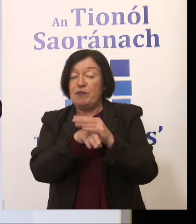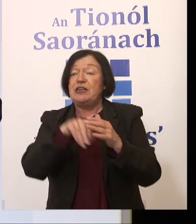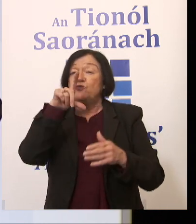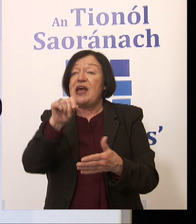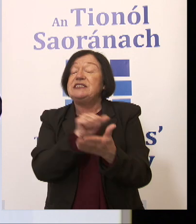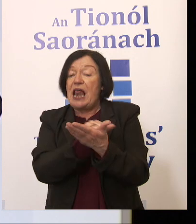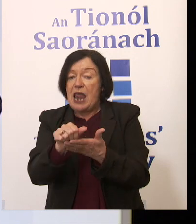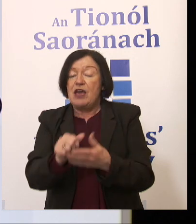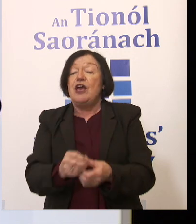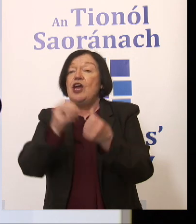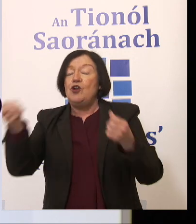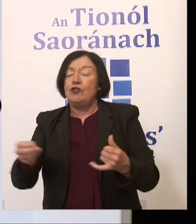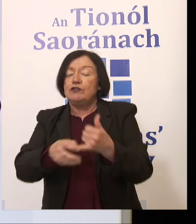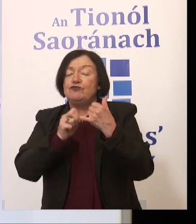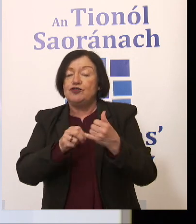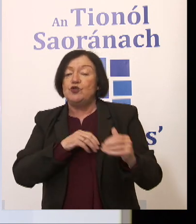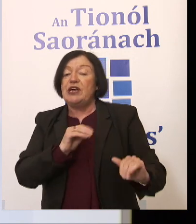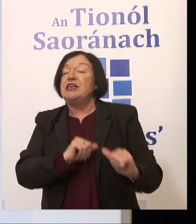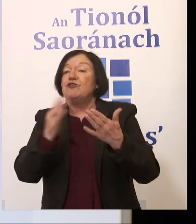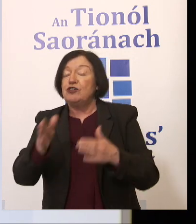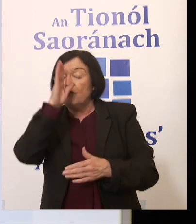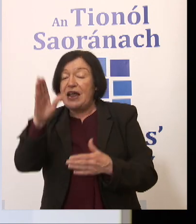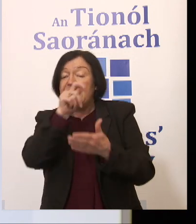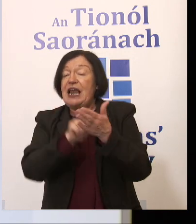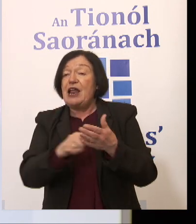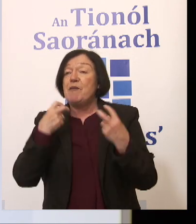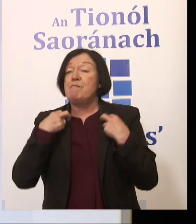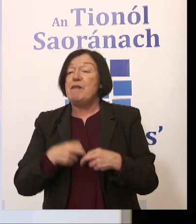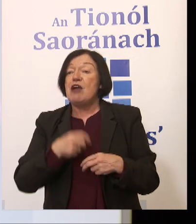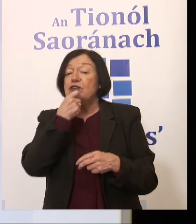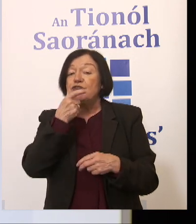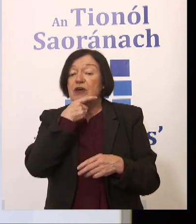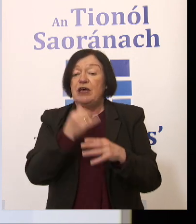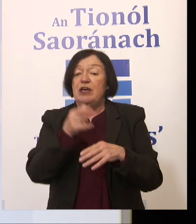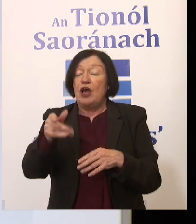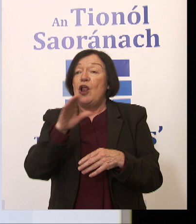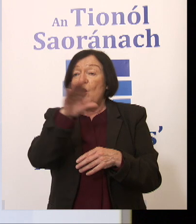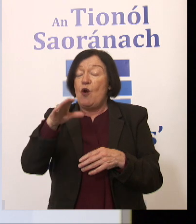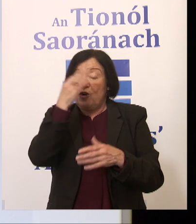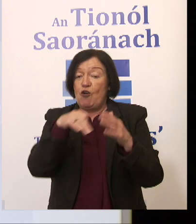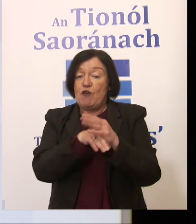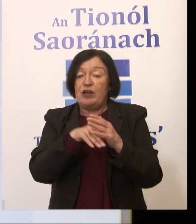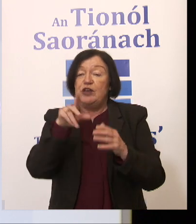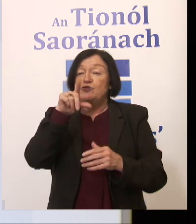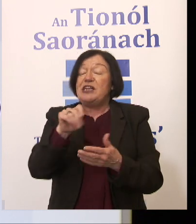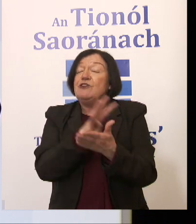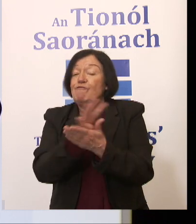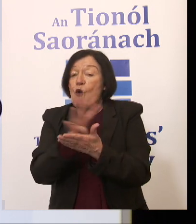2011. Another attempt then to introduce a directly elected mayor for Dublin in the Local Government Reform Act